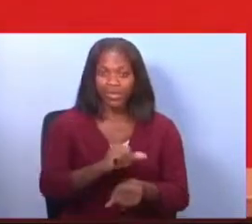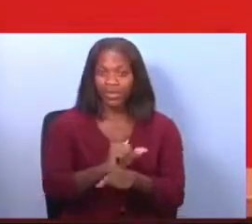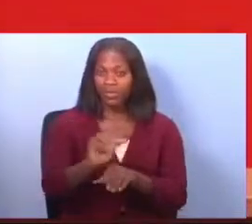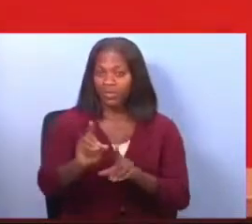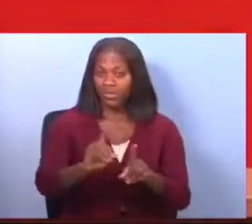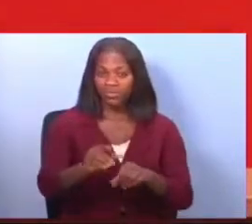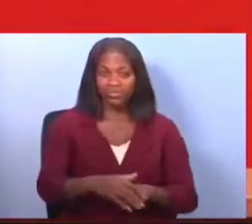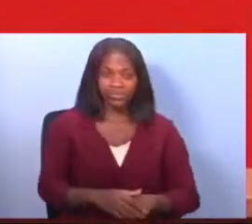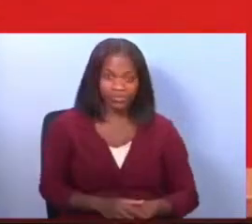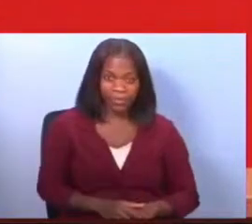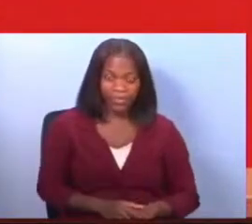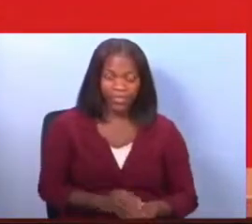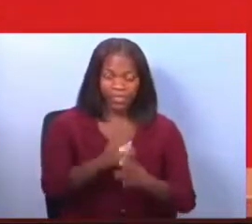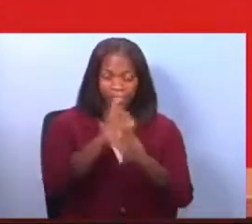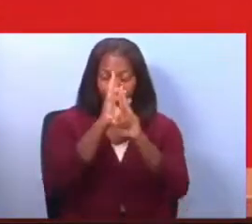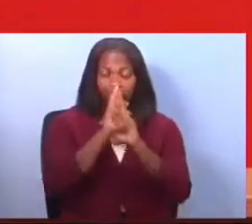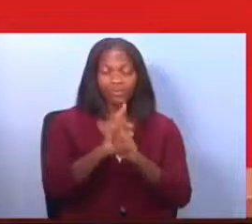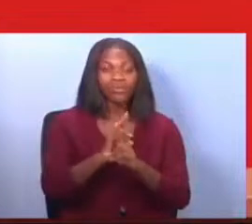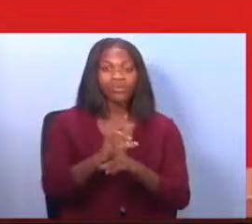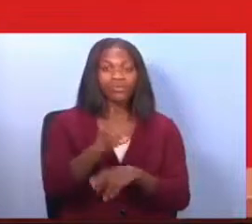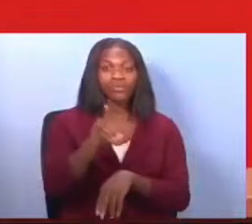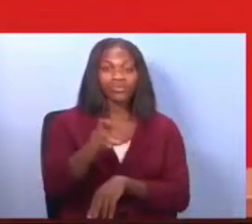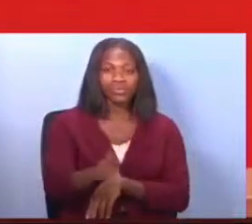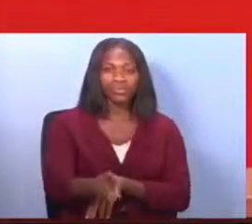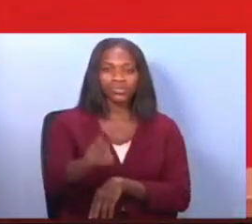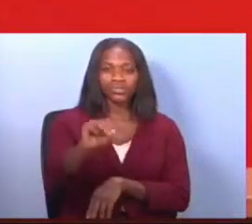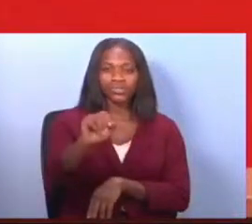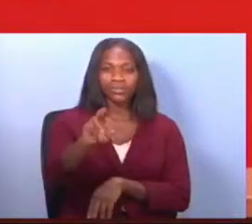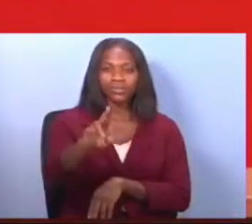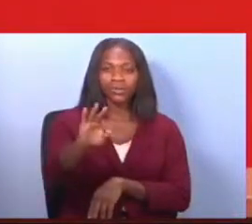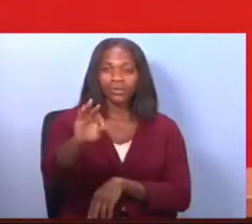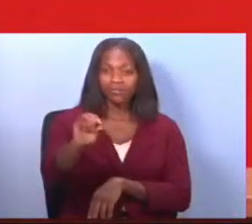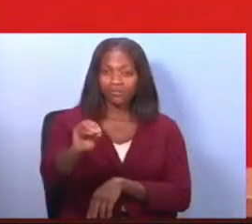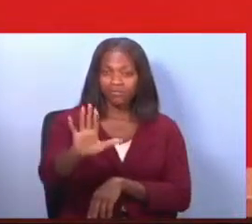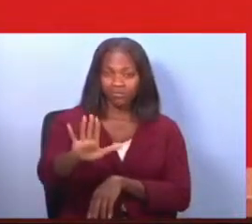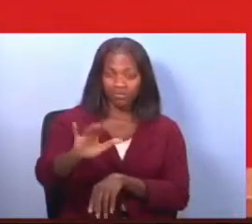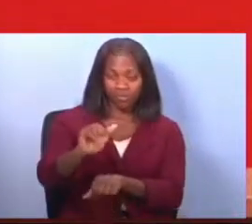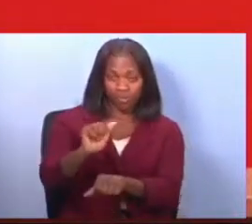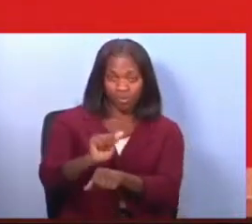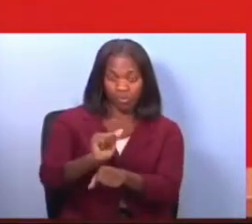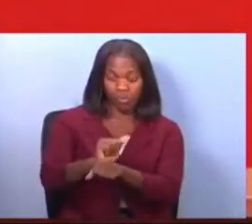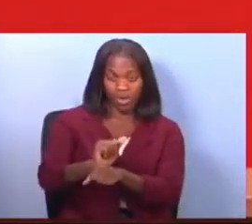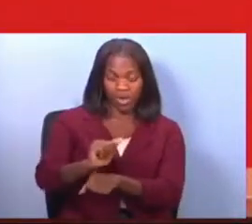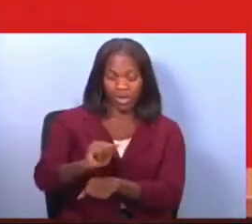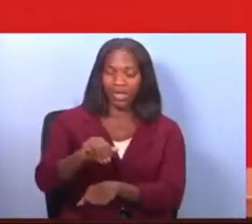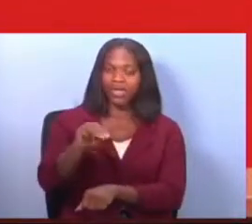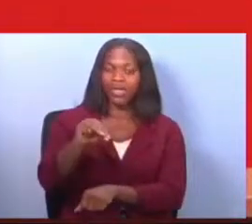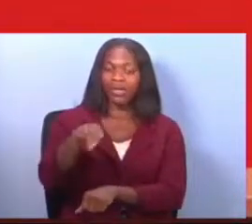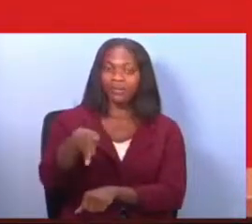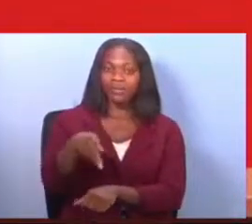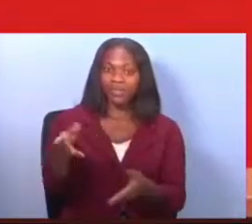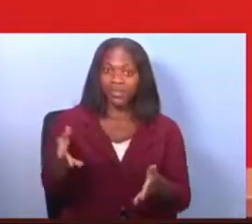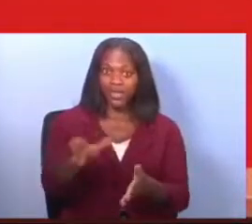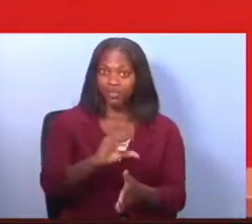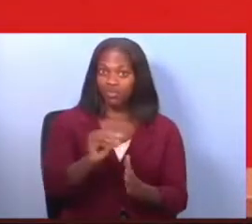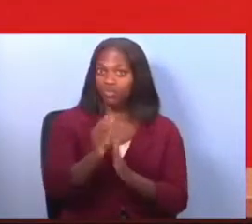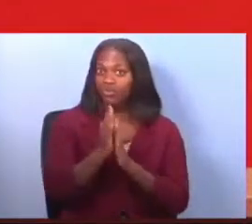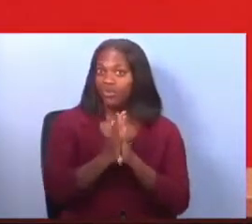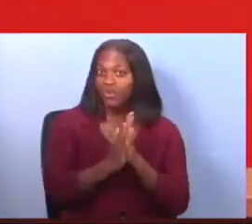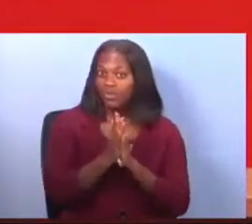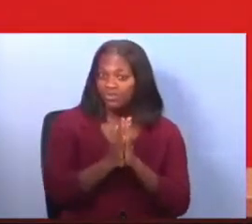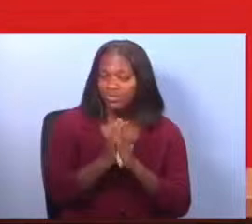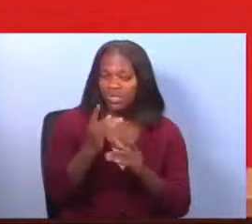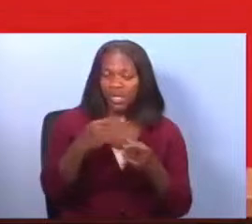Mafo, your good work as a member of Parliament and your interest